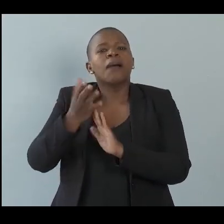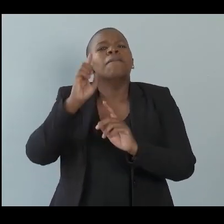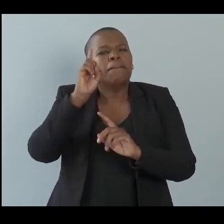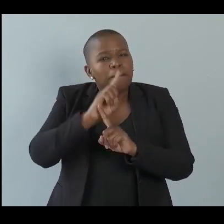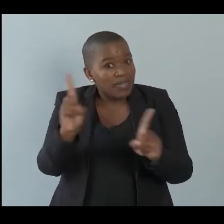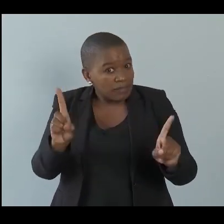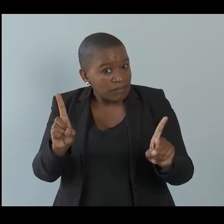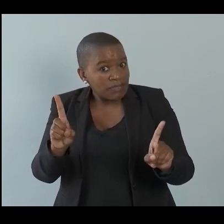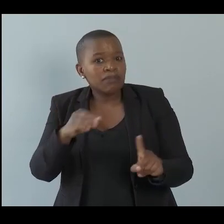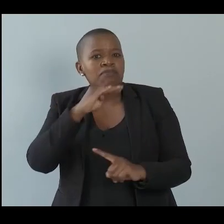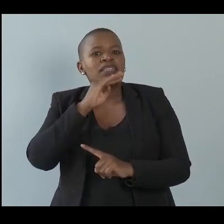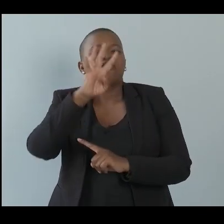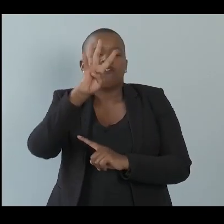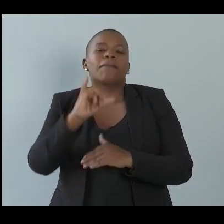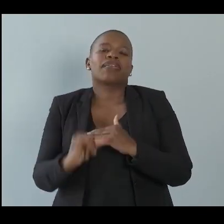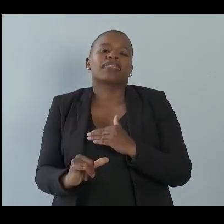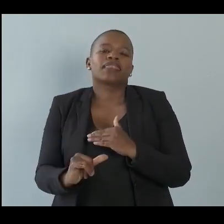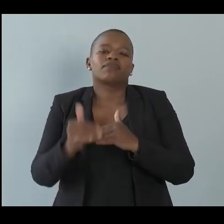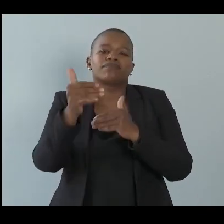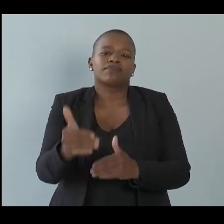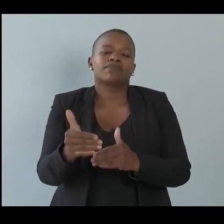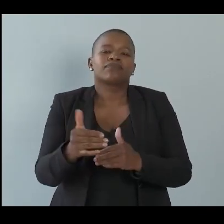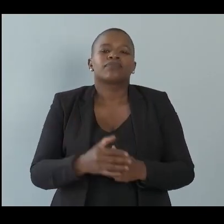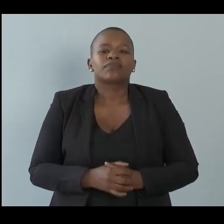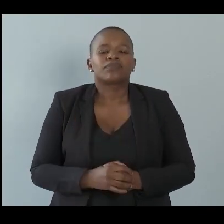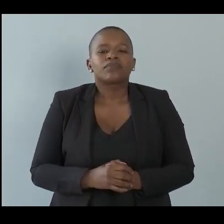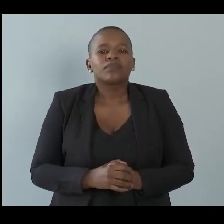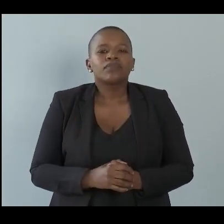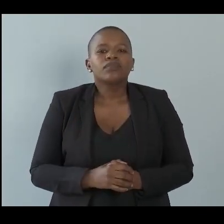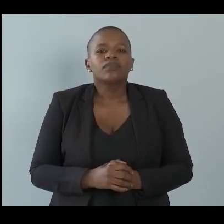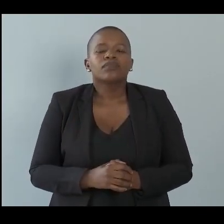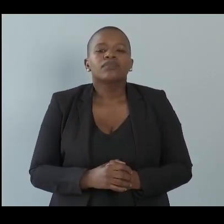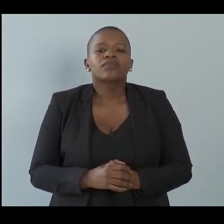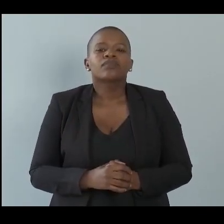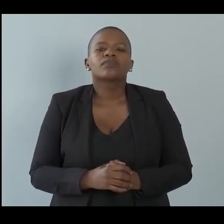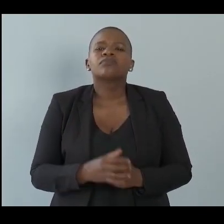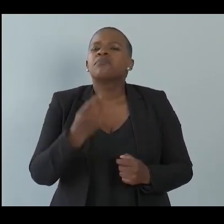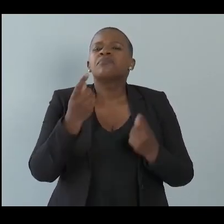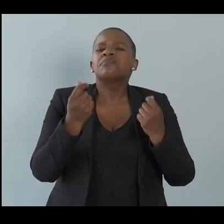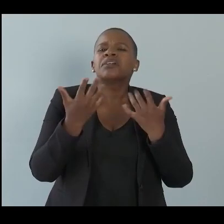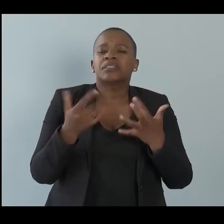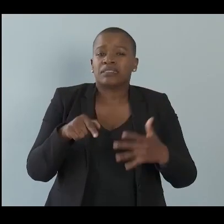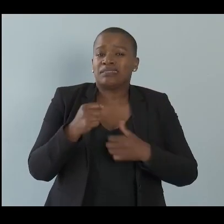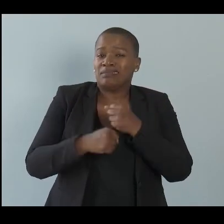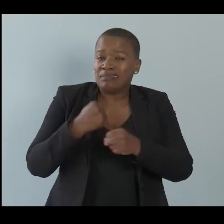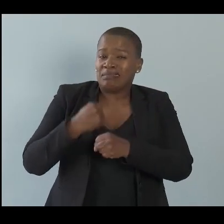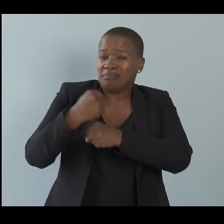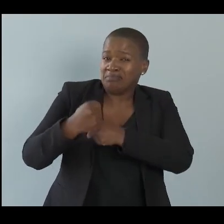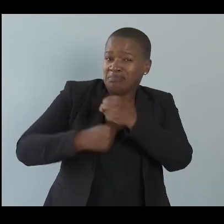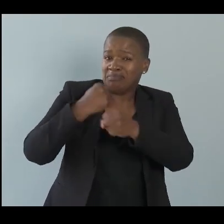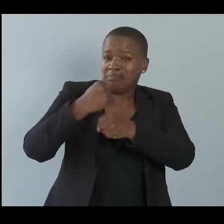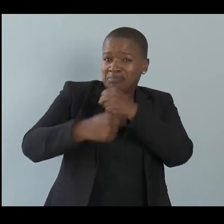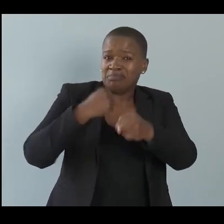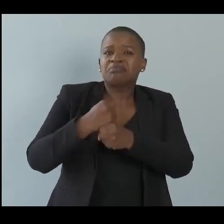revenue generated by the ATM business. On a like-for-like basis, revenue from continued operations, excluding the ATM business, was